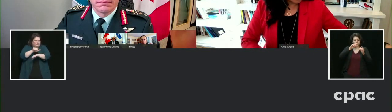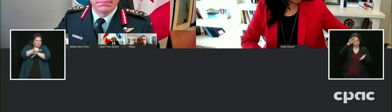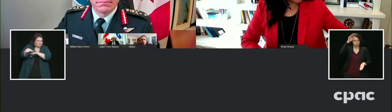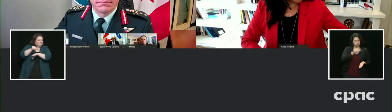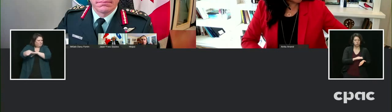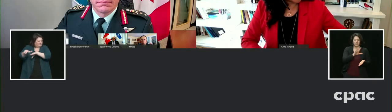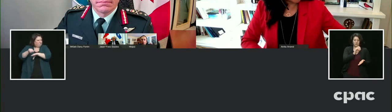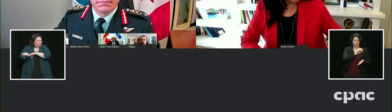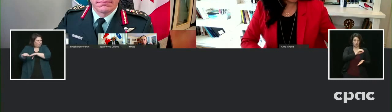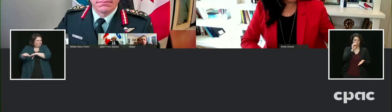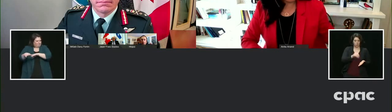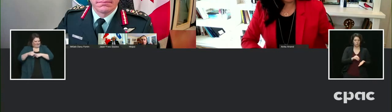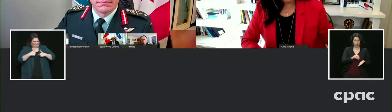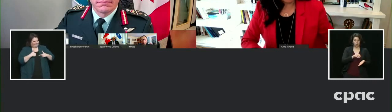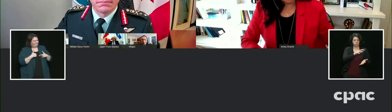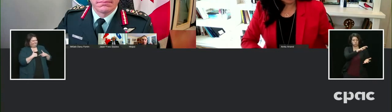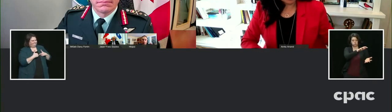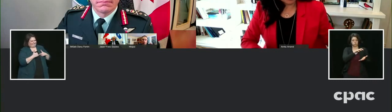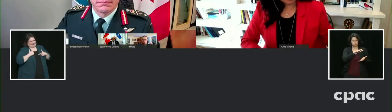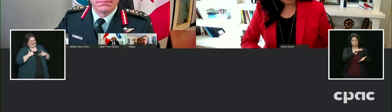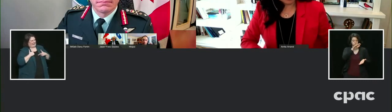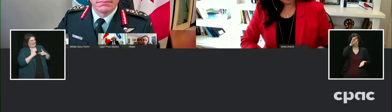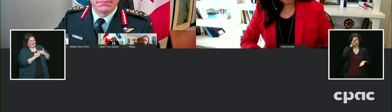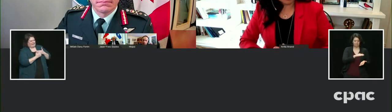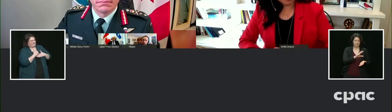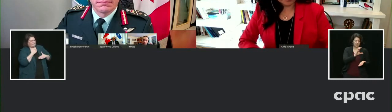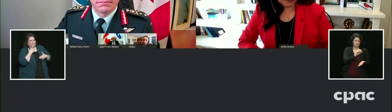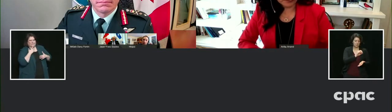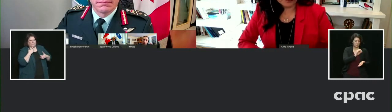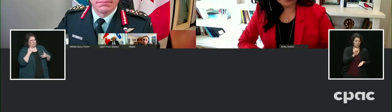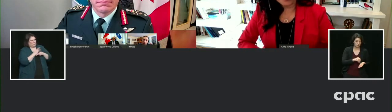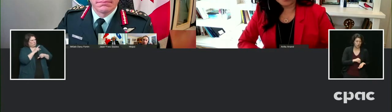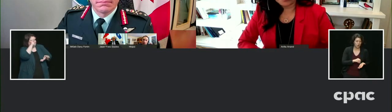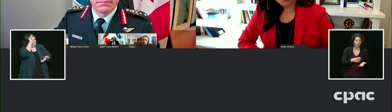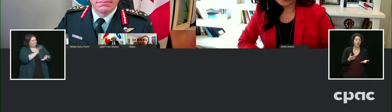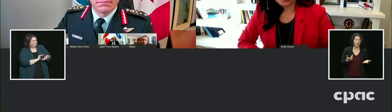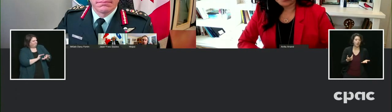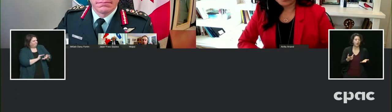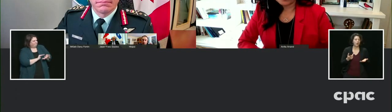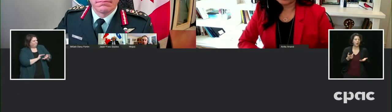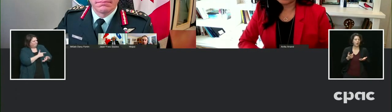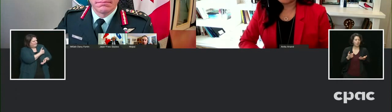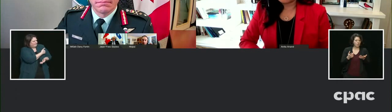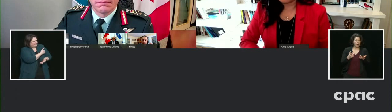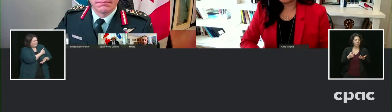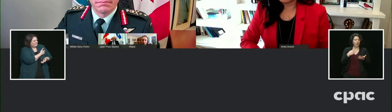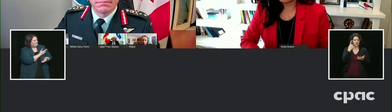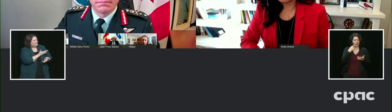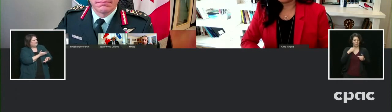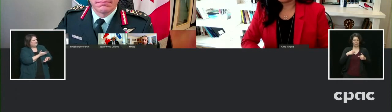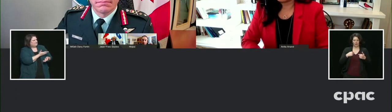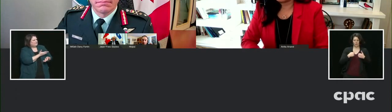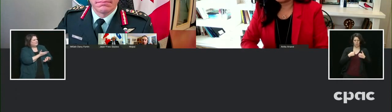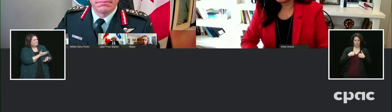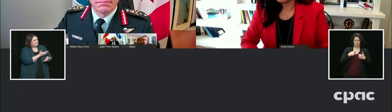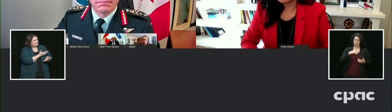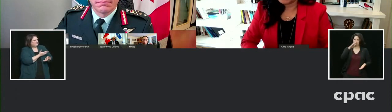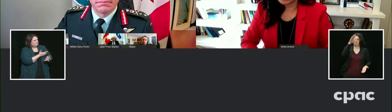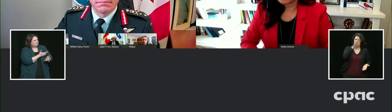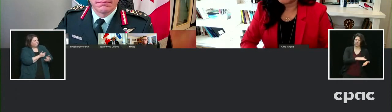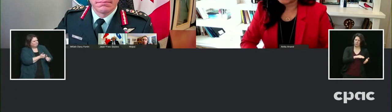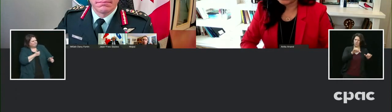week following, whereas it seems that we're having a bit more of a reduction and no end or not as quick as an end